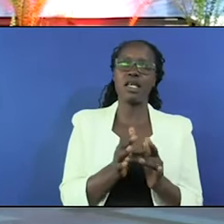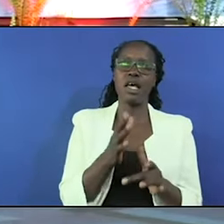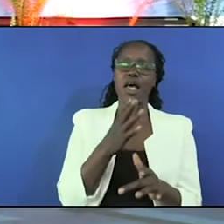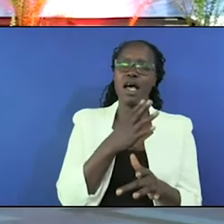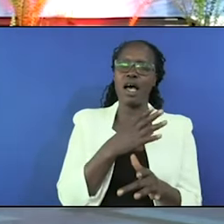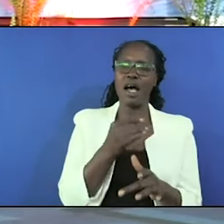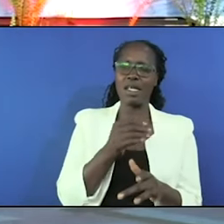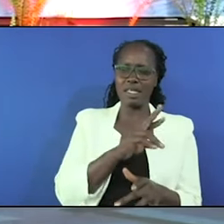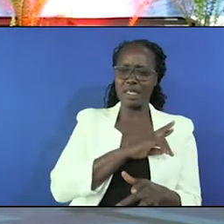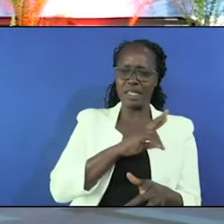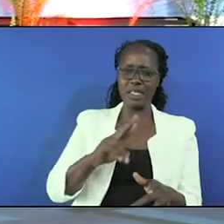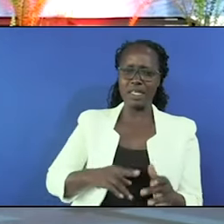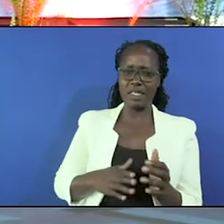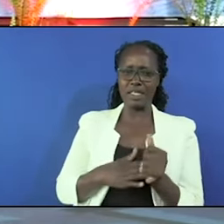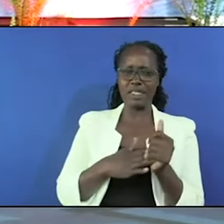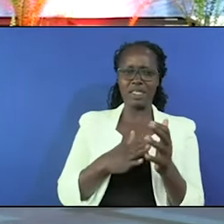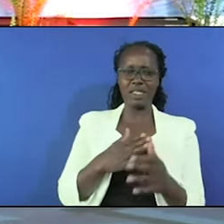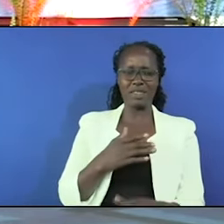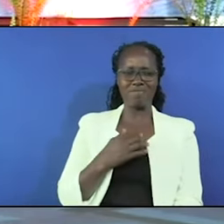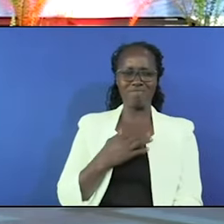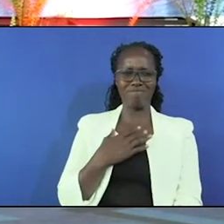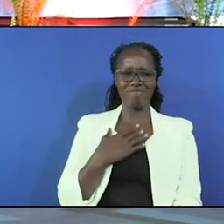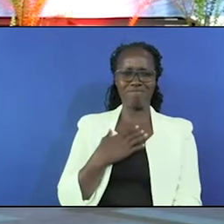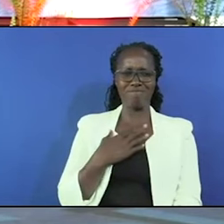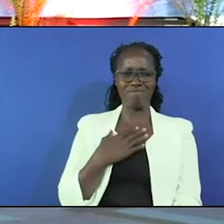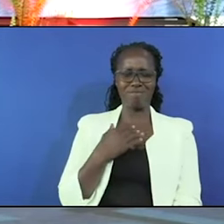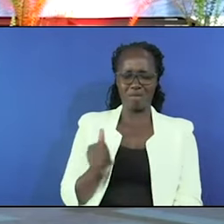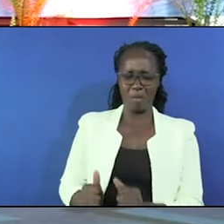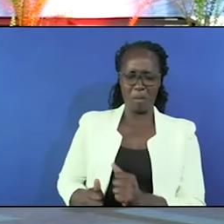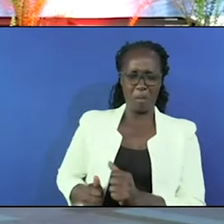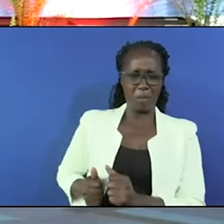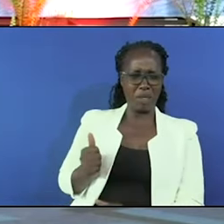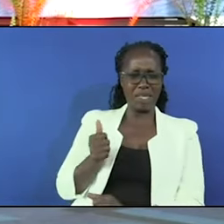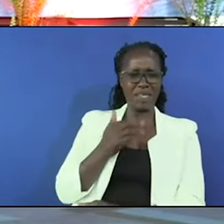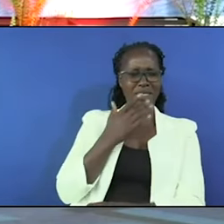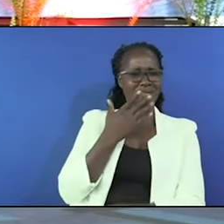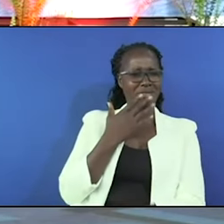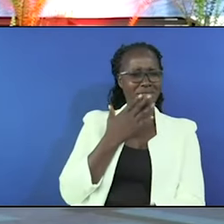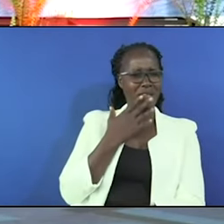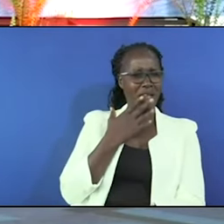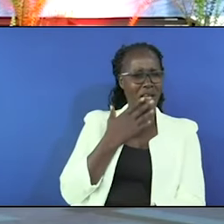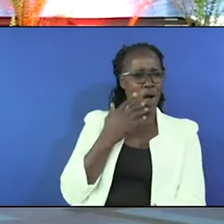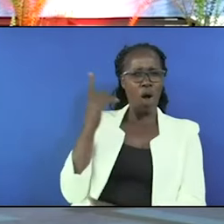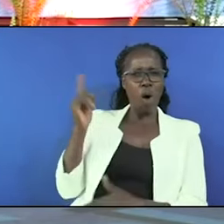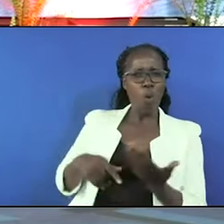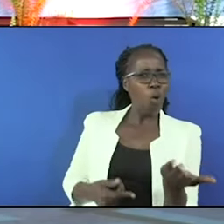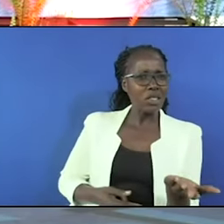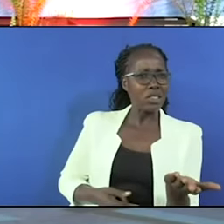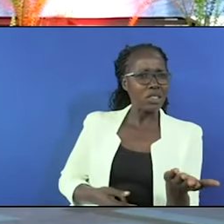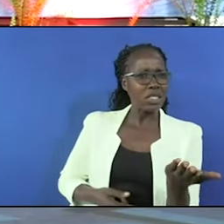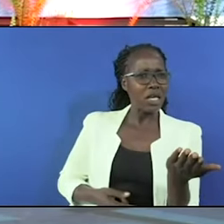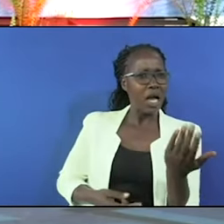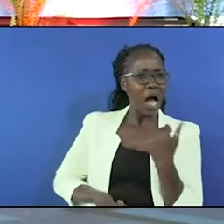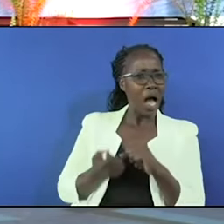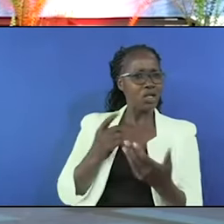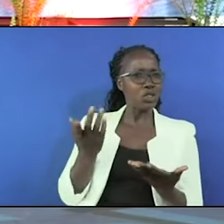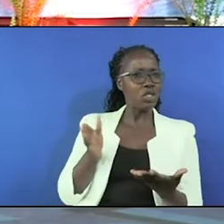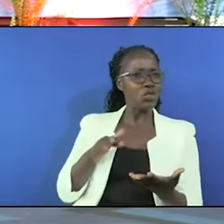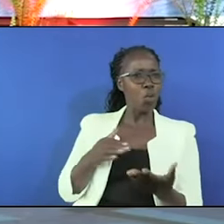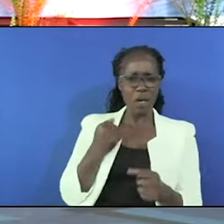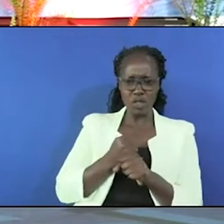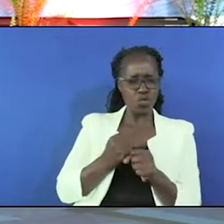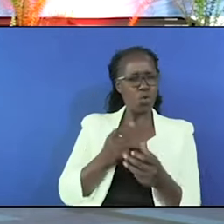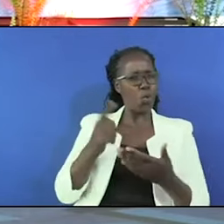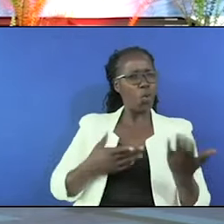And the religious leaders were looking with meanness and wondering, what the hell is this woman